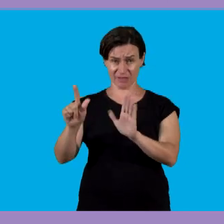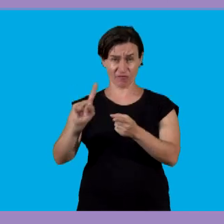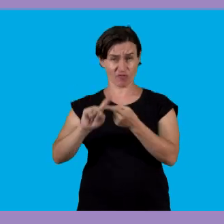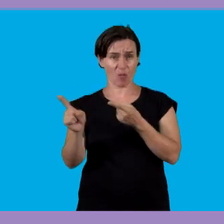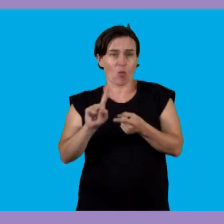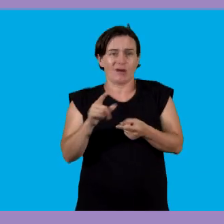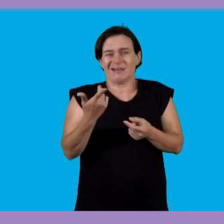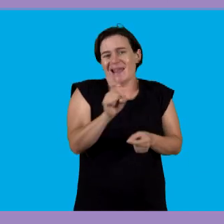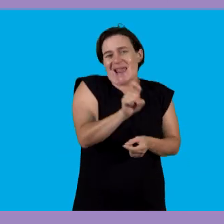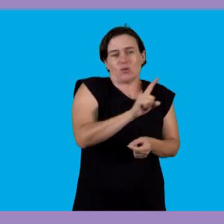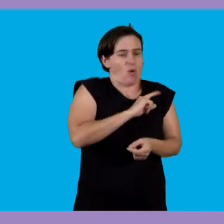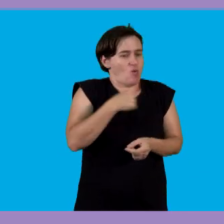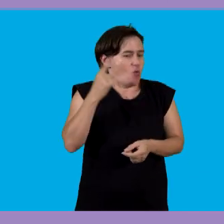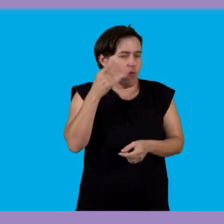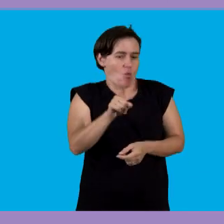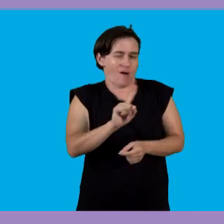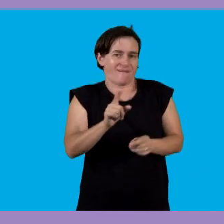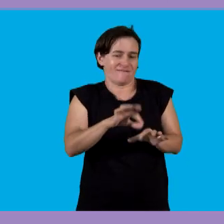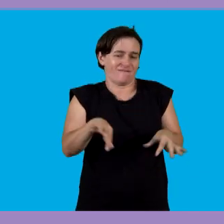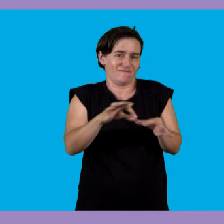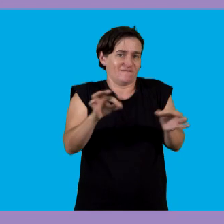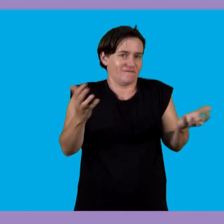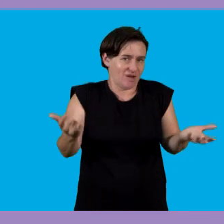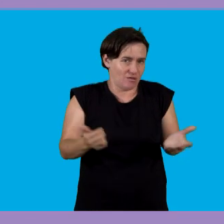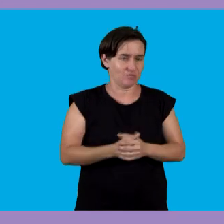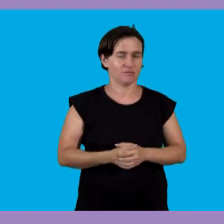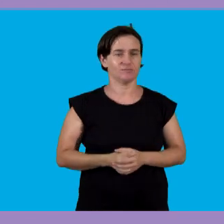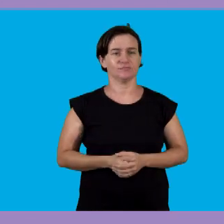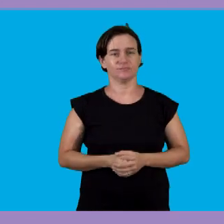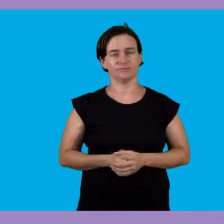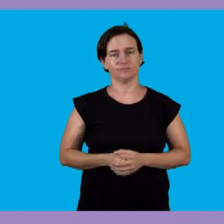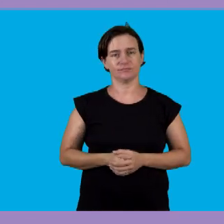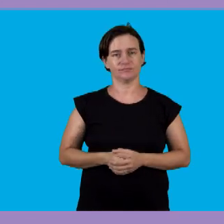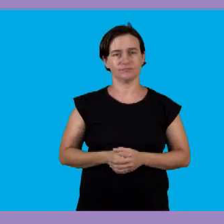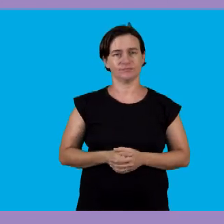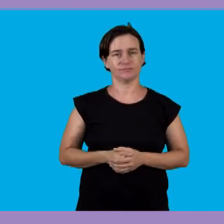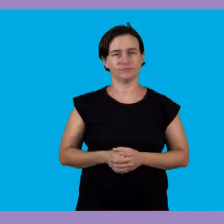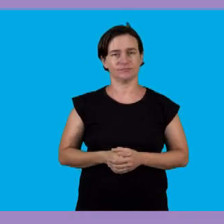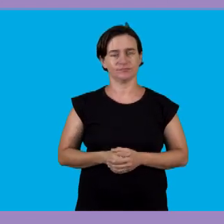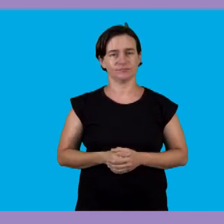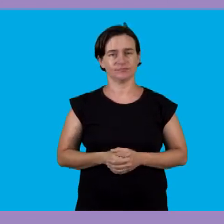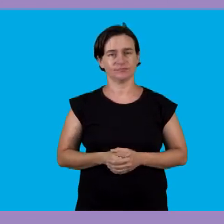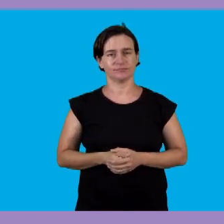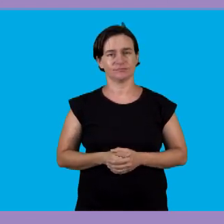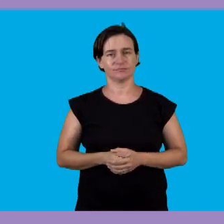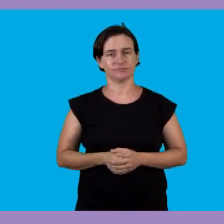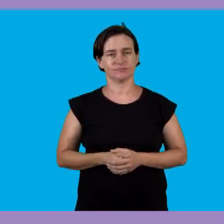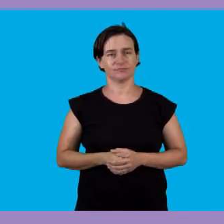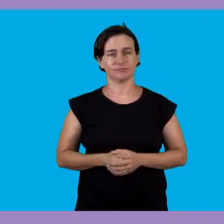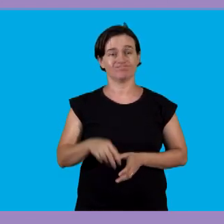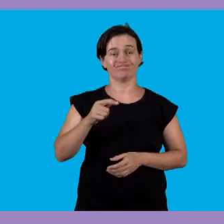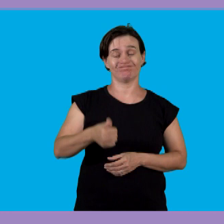an unknown number. So that is an unknown number minus 7, that is x minus